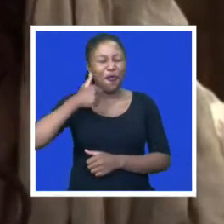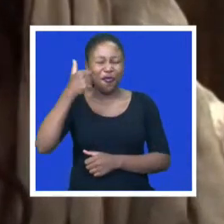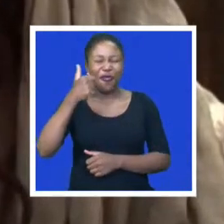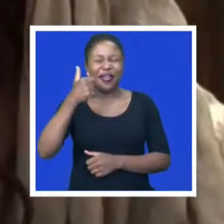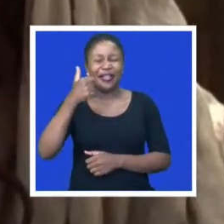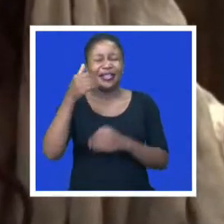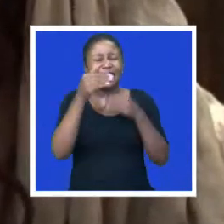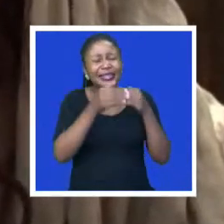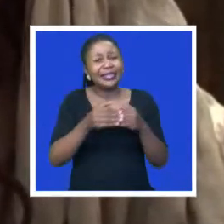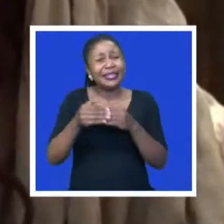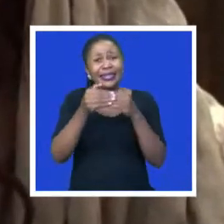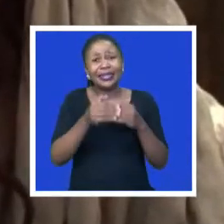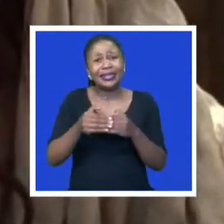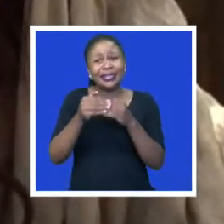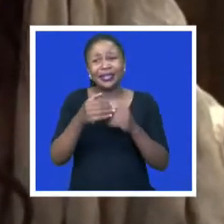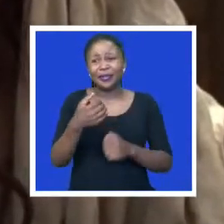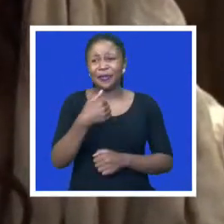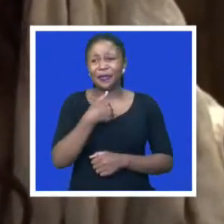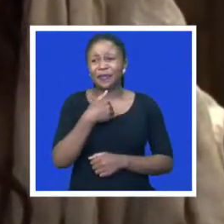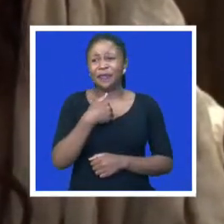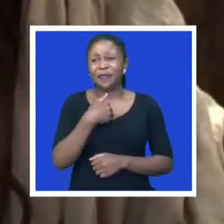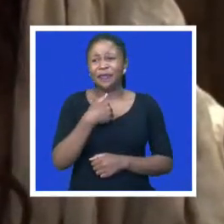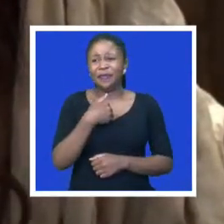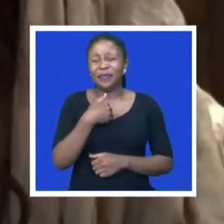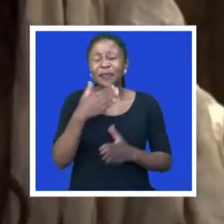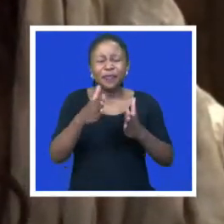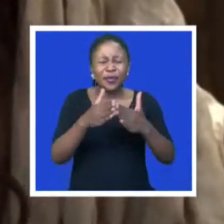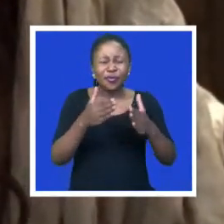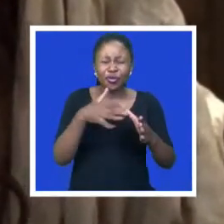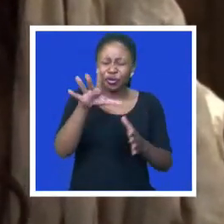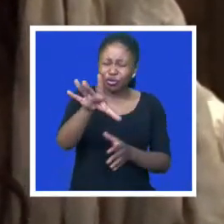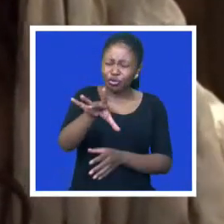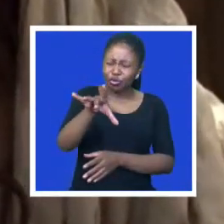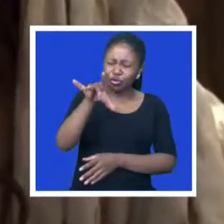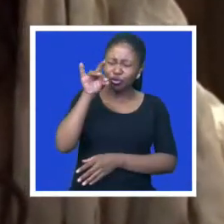For he hath regarded the low estate of his handmaiden.